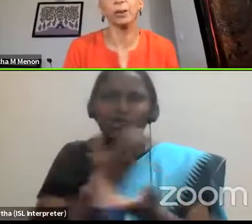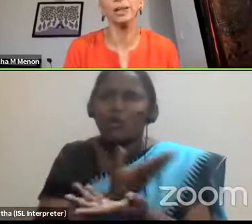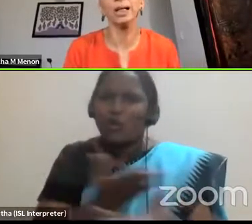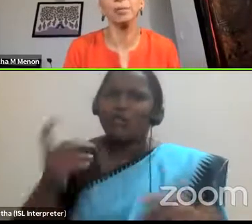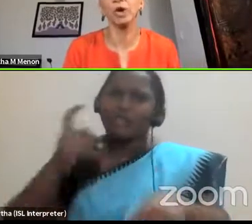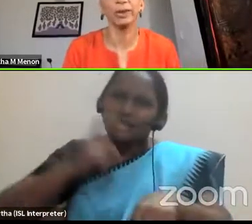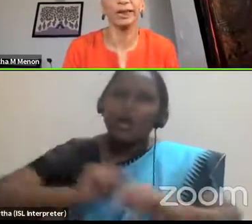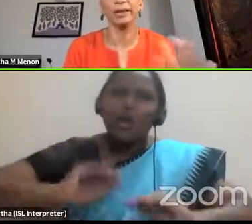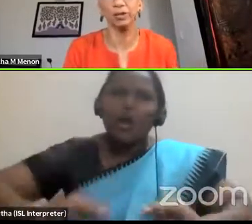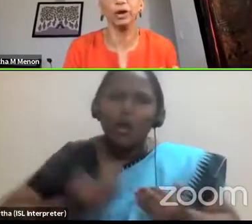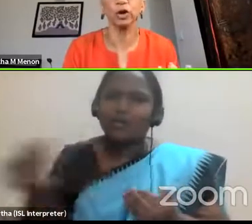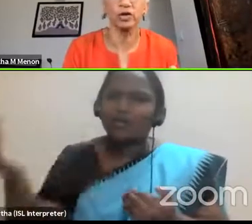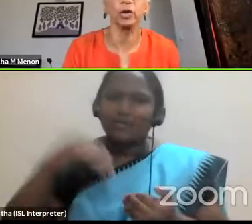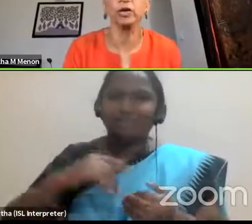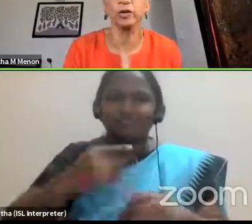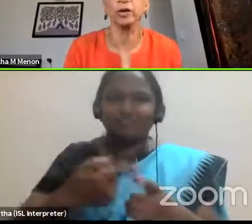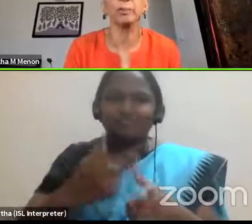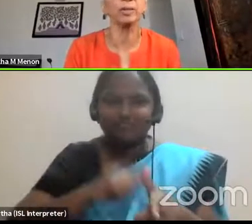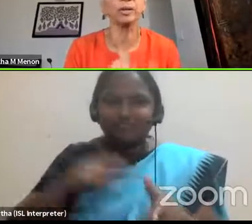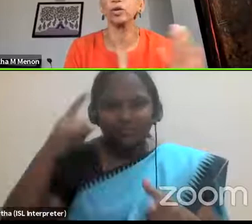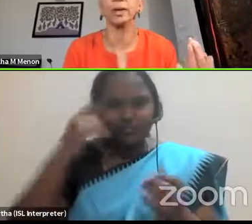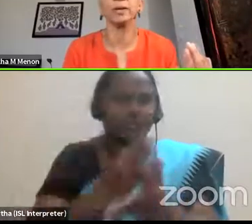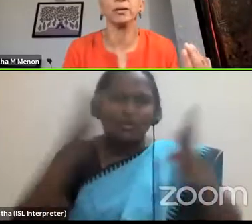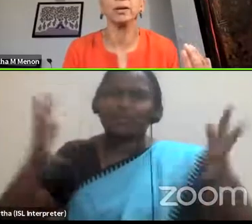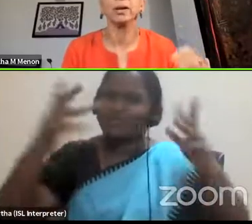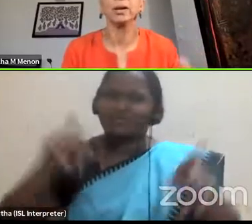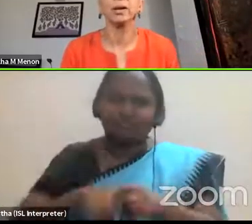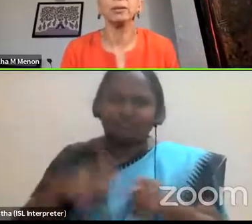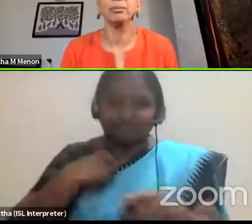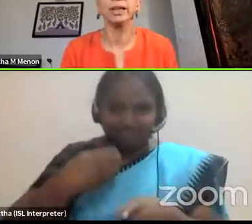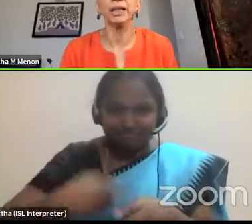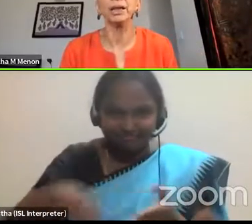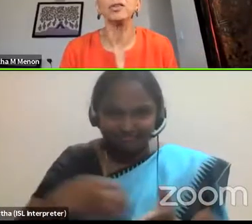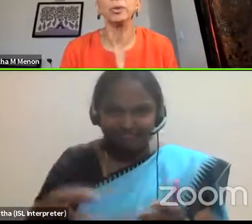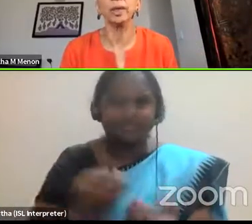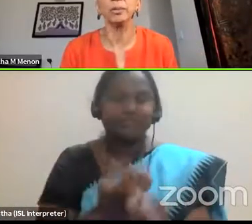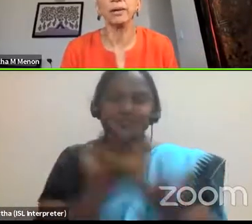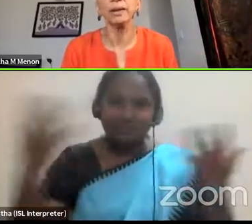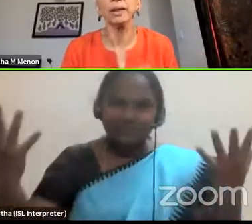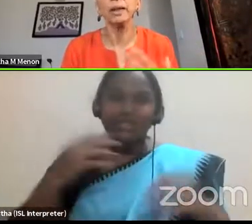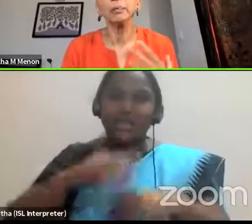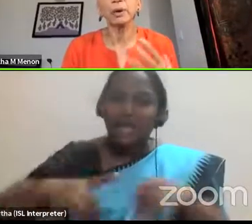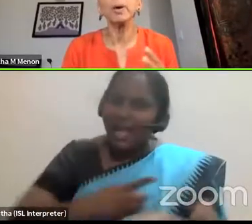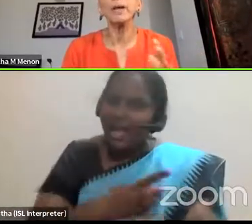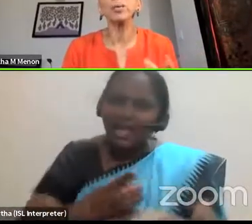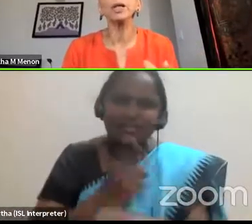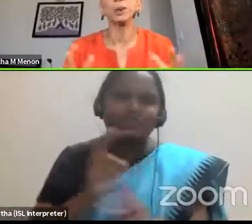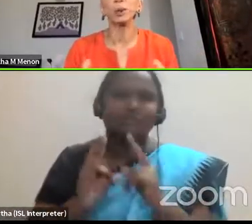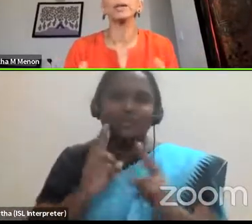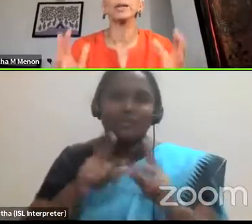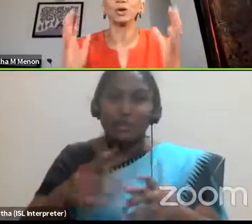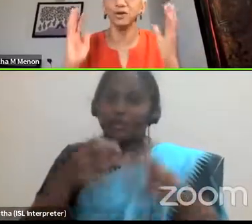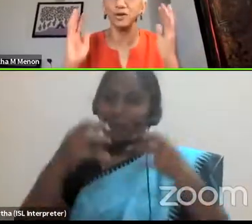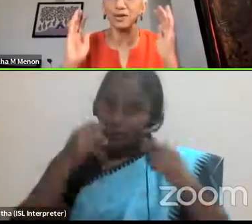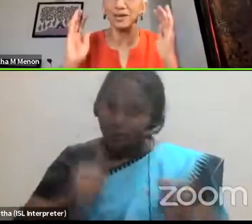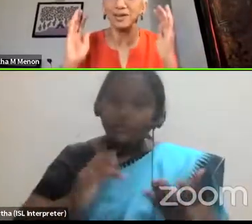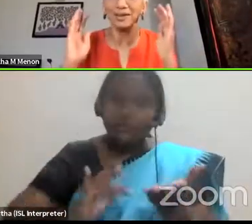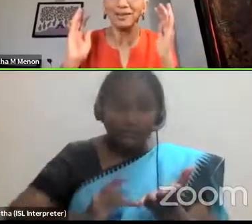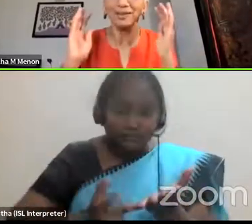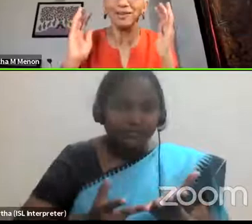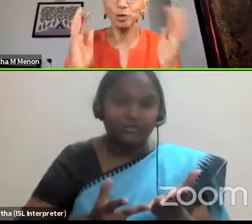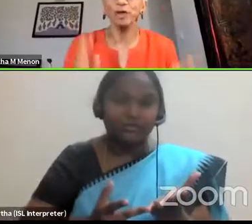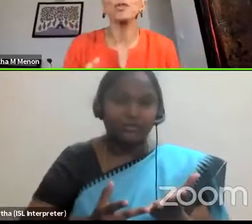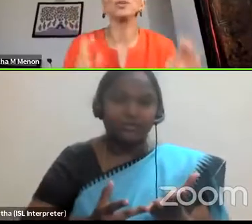depending on how we come from. And again, there have been lots and lots of examples. I could spend many hours talking about it, but you have to make sure that technology